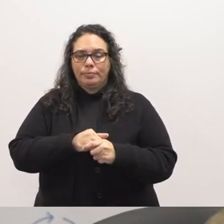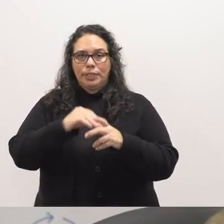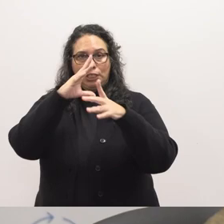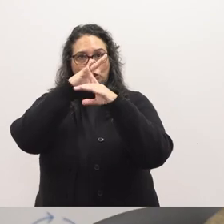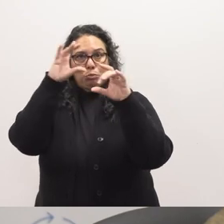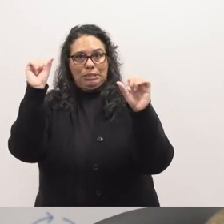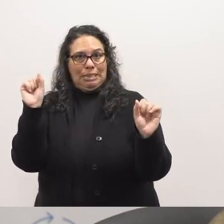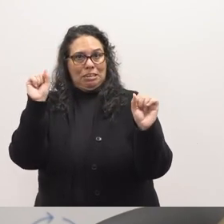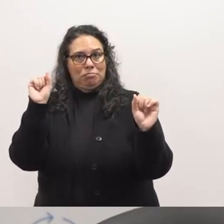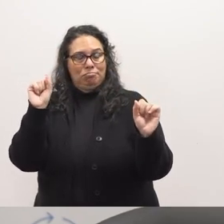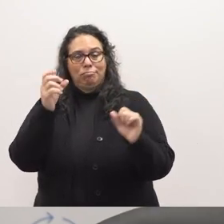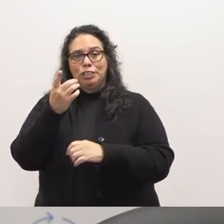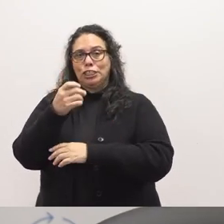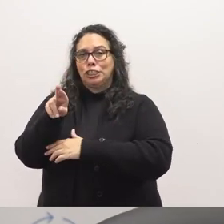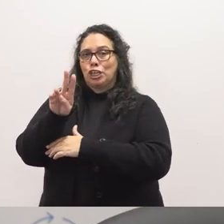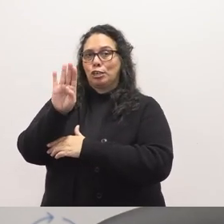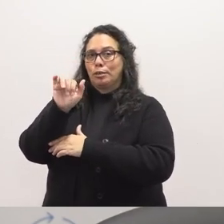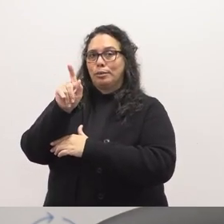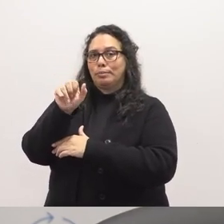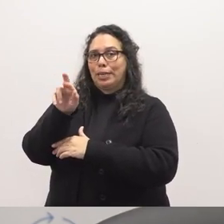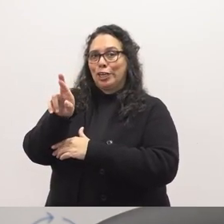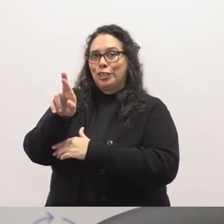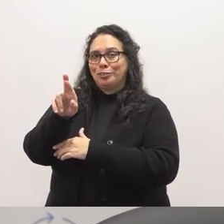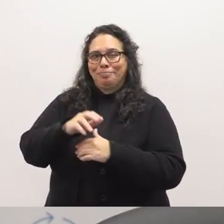superintendent items, Dr. Baker.